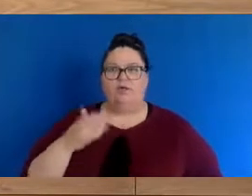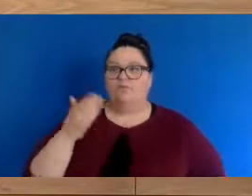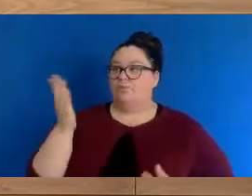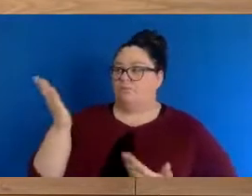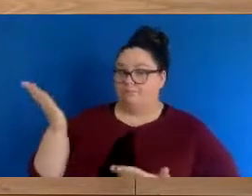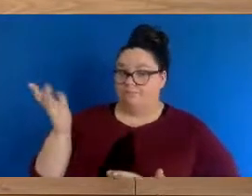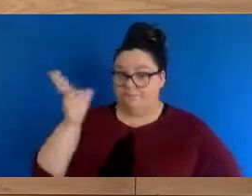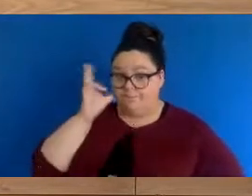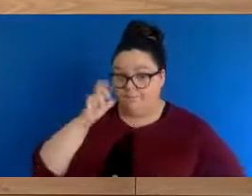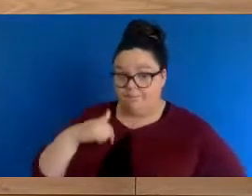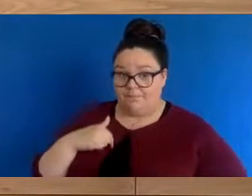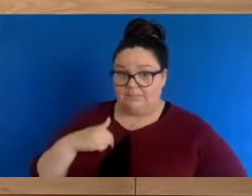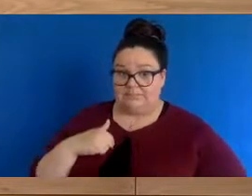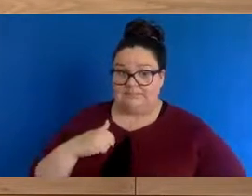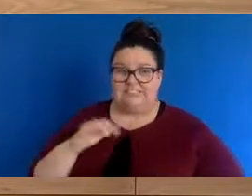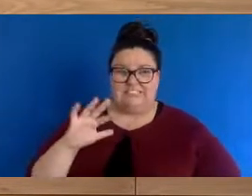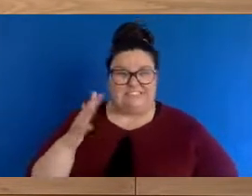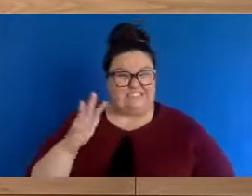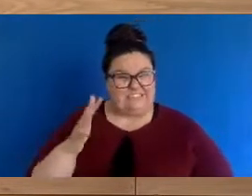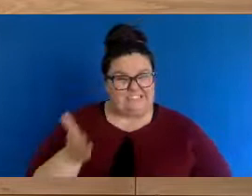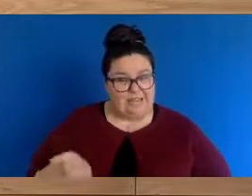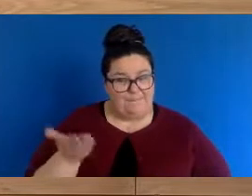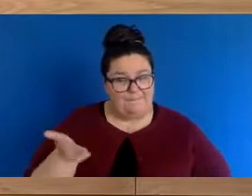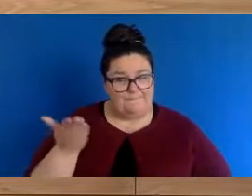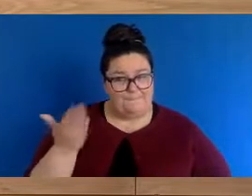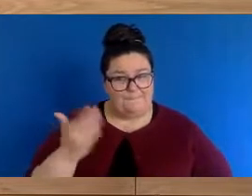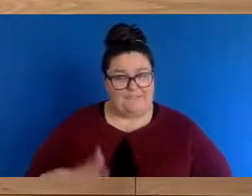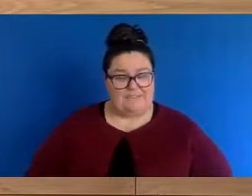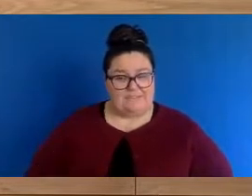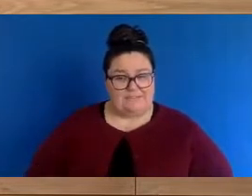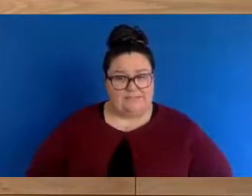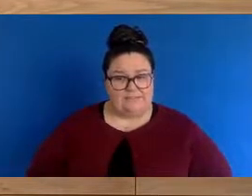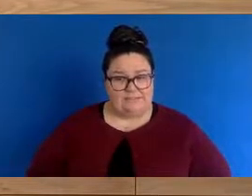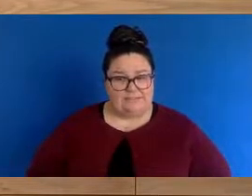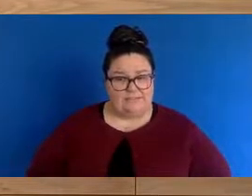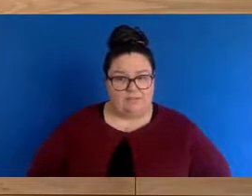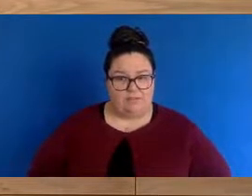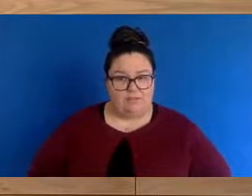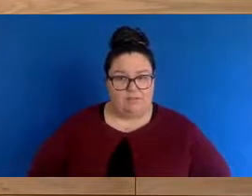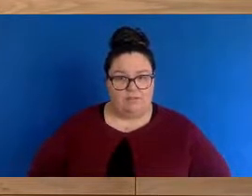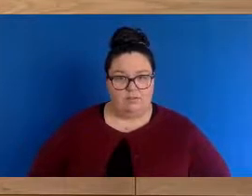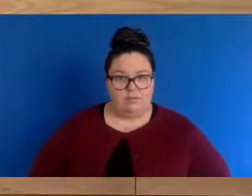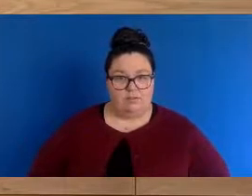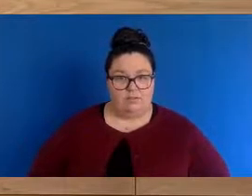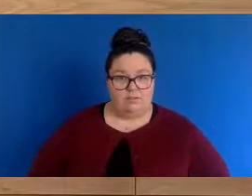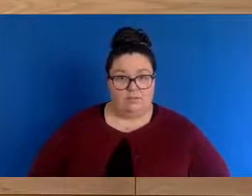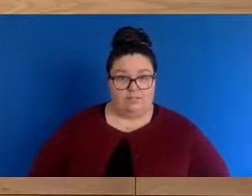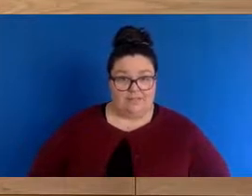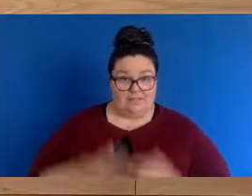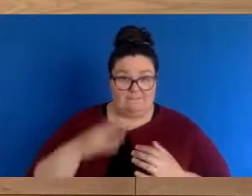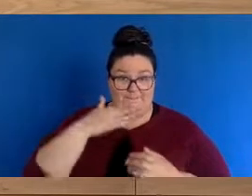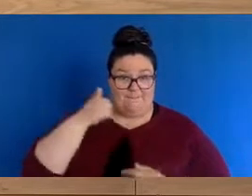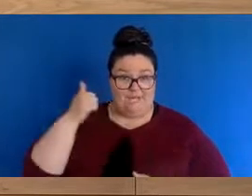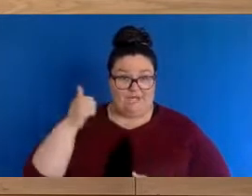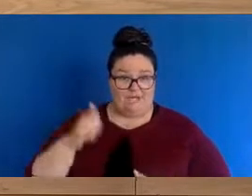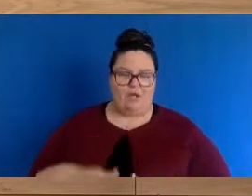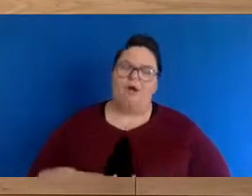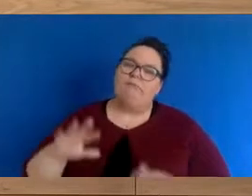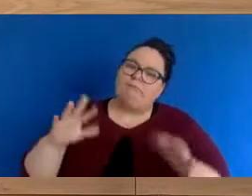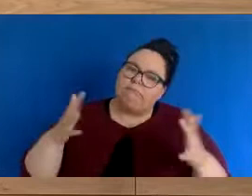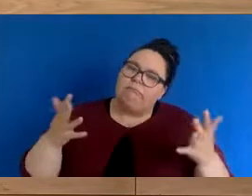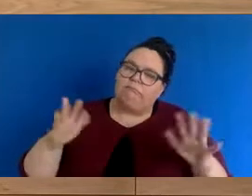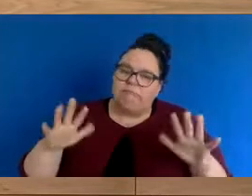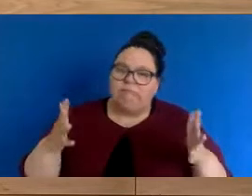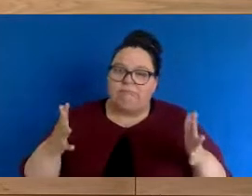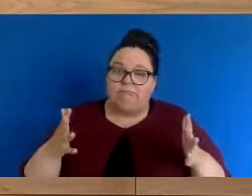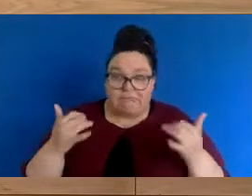hear me? Can you go a It's little louder really- there? It's really faint. There's no way to Sorry, crank can it. you hear me now? Okay. Can you hear me